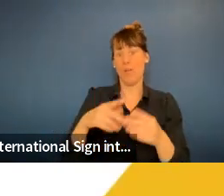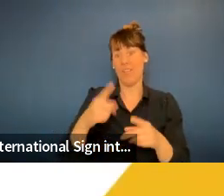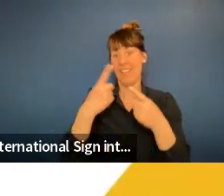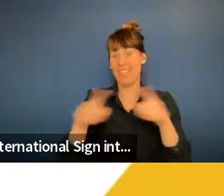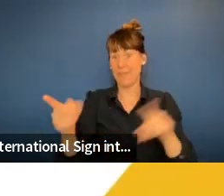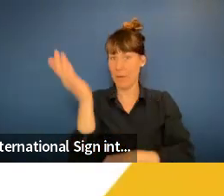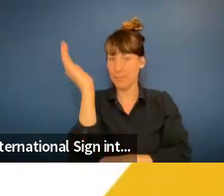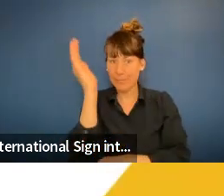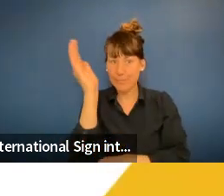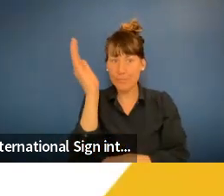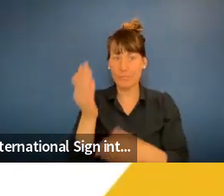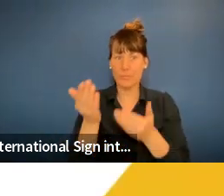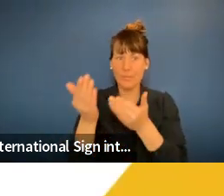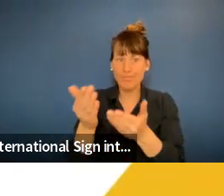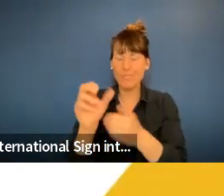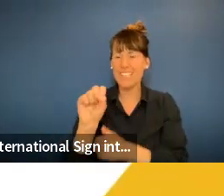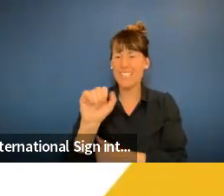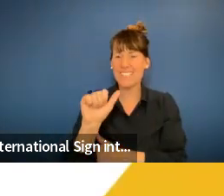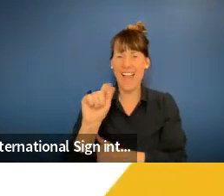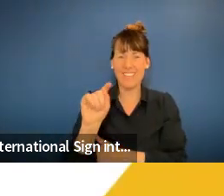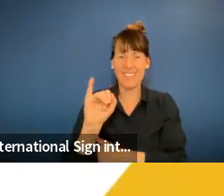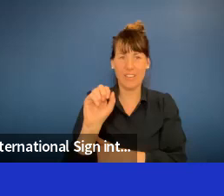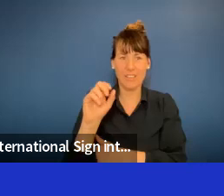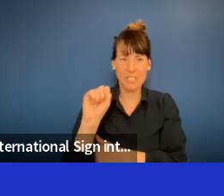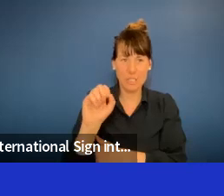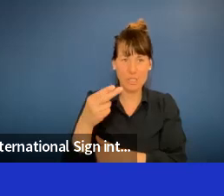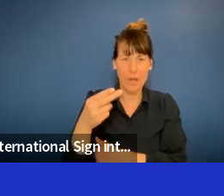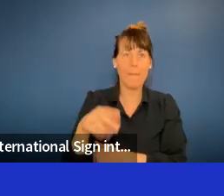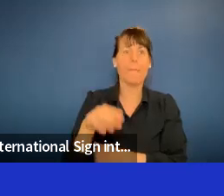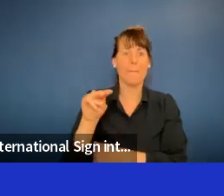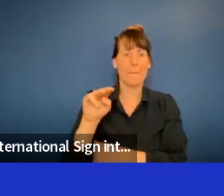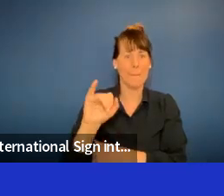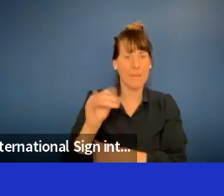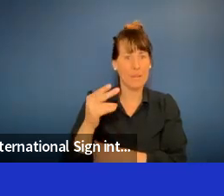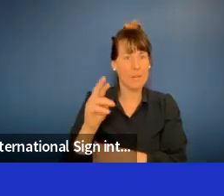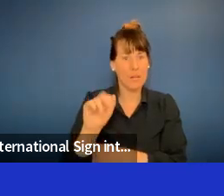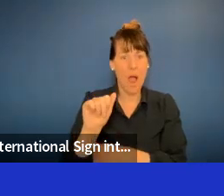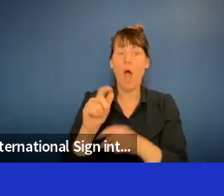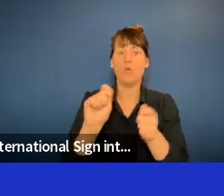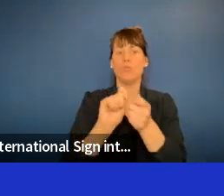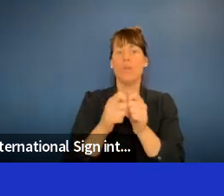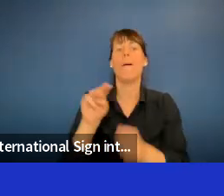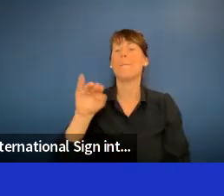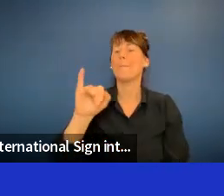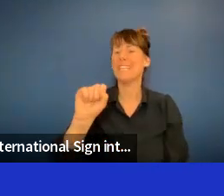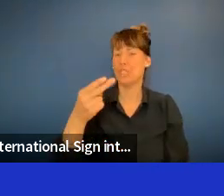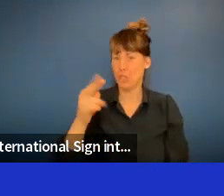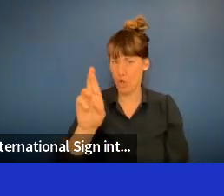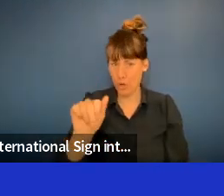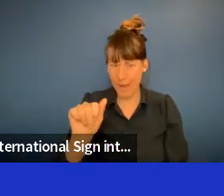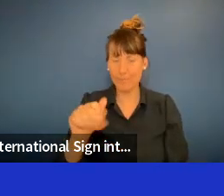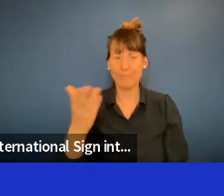providing assistive products. And please go ahead, Mr. Satish. Thank you. Thank you, Fernando. Thank you very much.